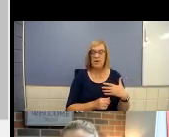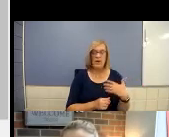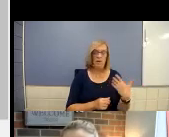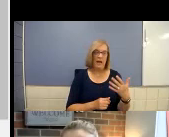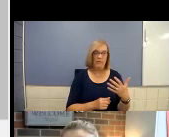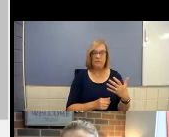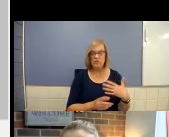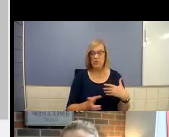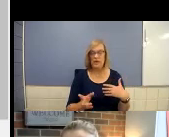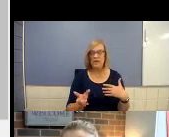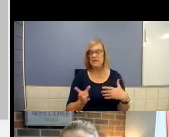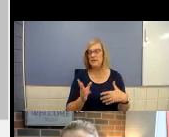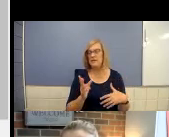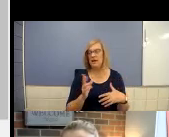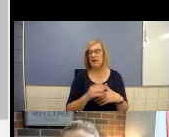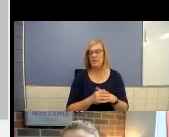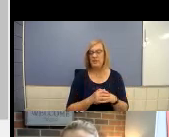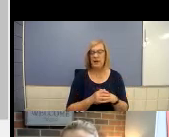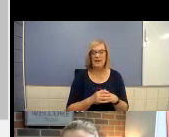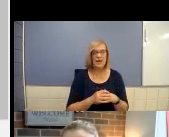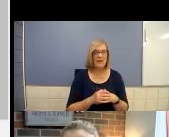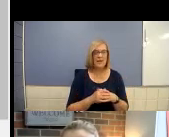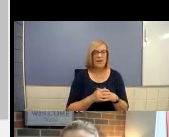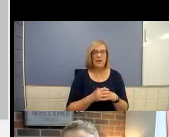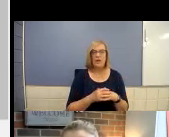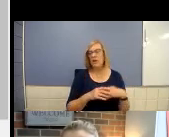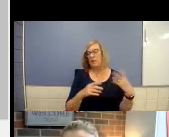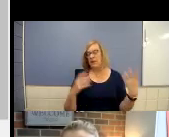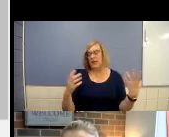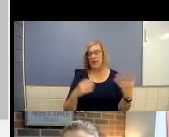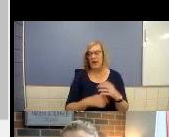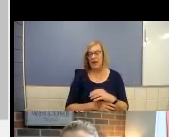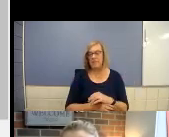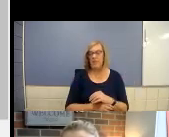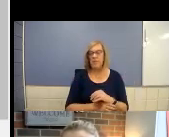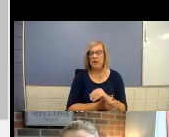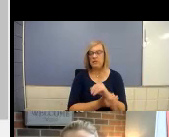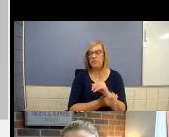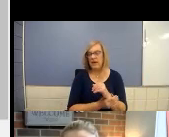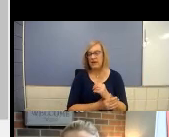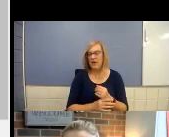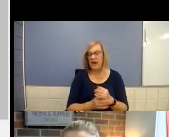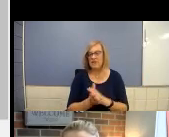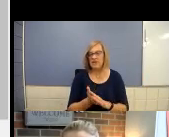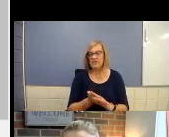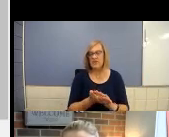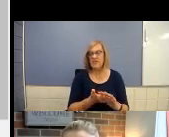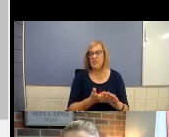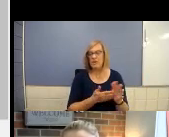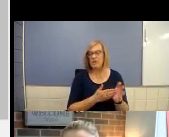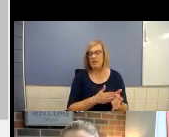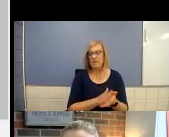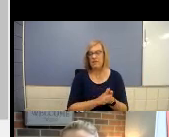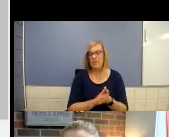invited to go help out, join in with the potluck, go to the picnic, and be able to practice our ASL